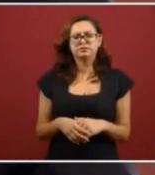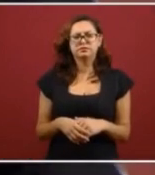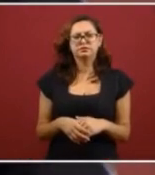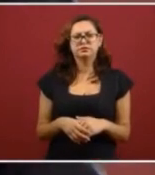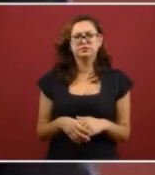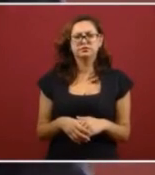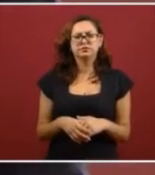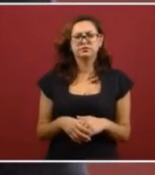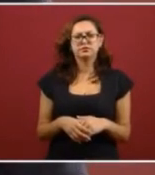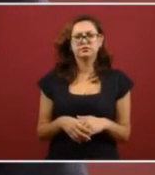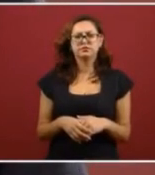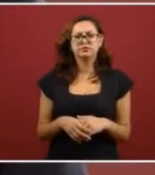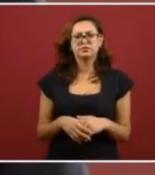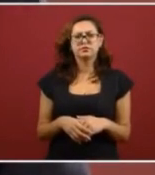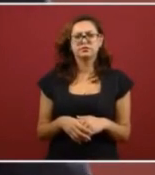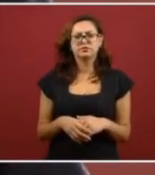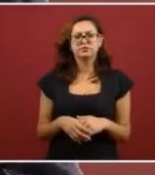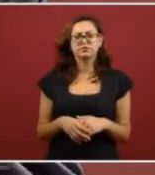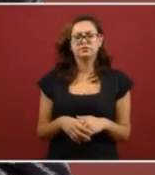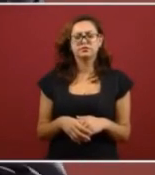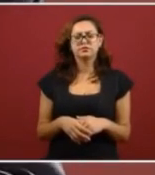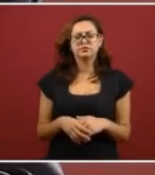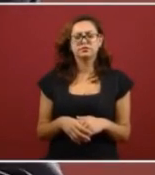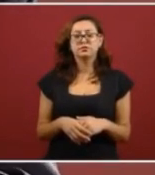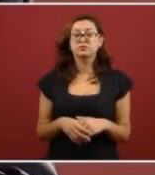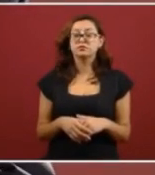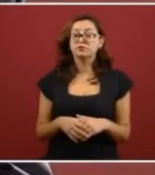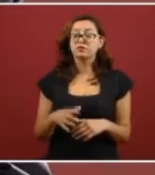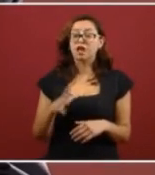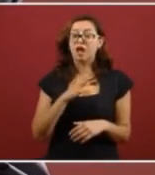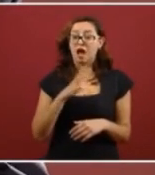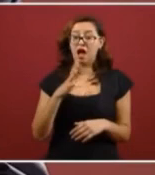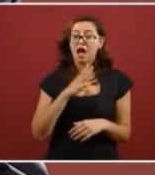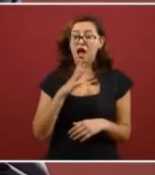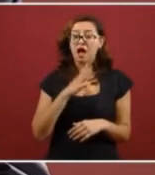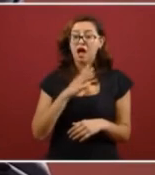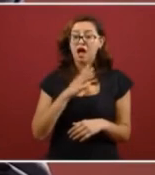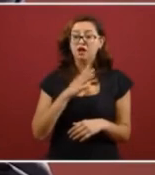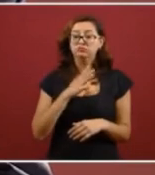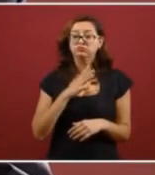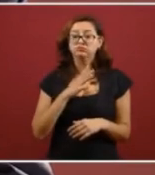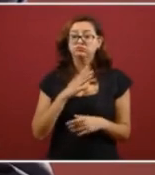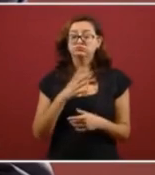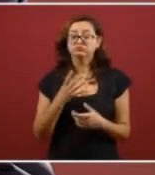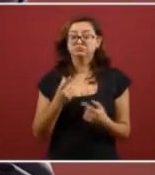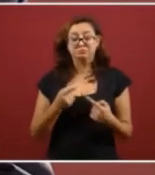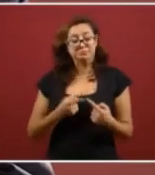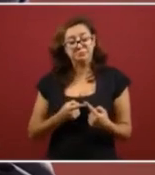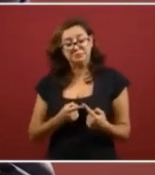que se trata de una ruptura. That means some kind of a rupture.